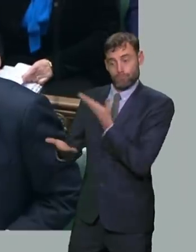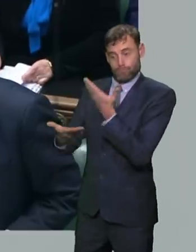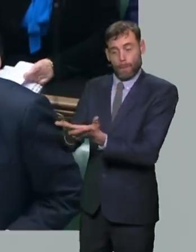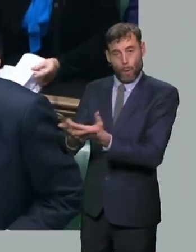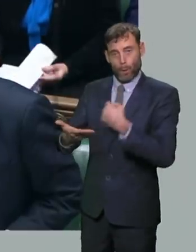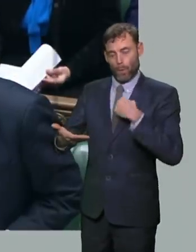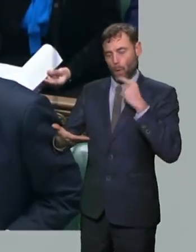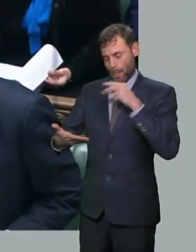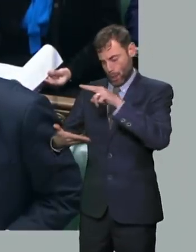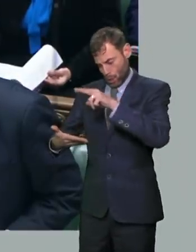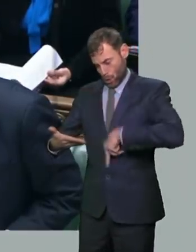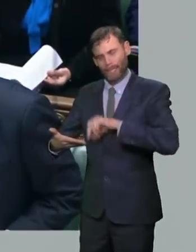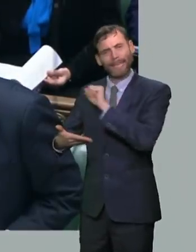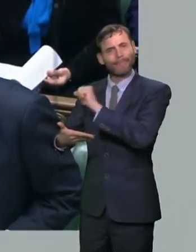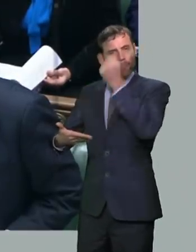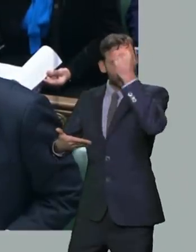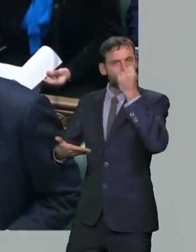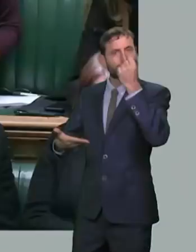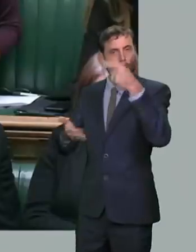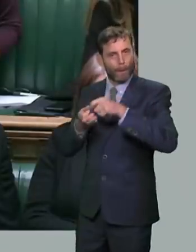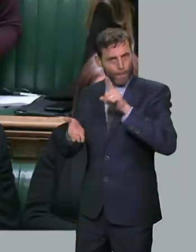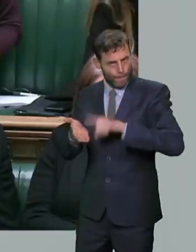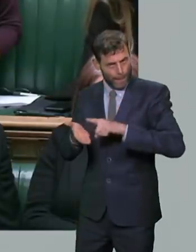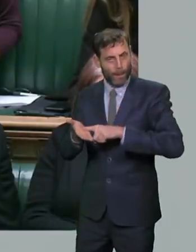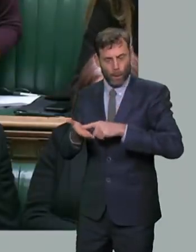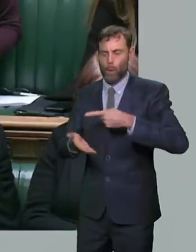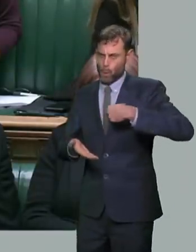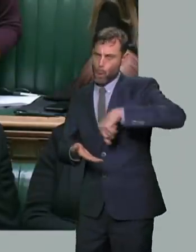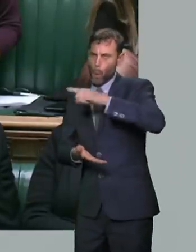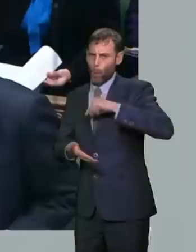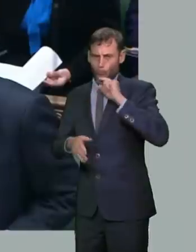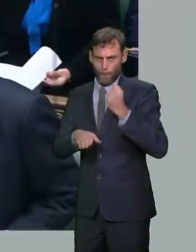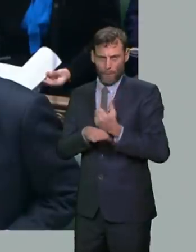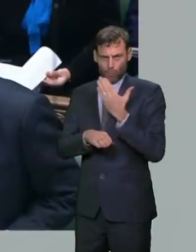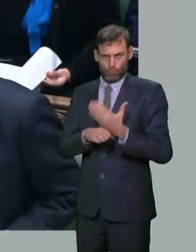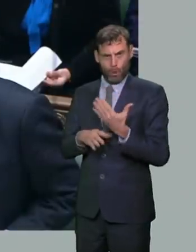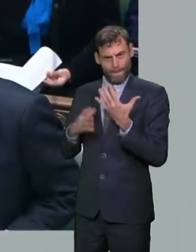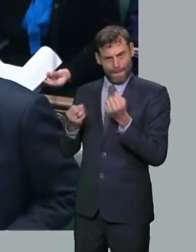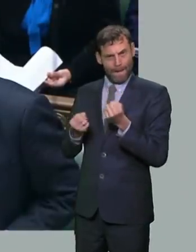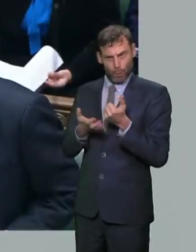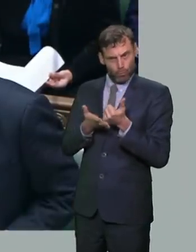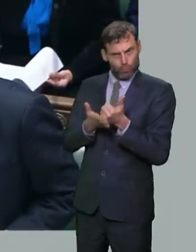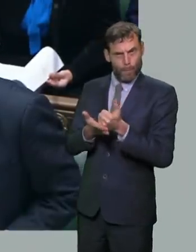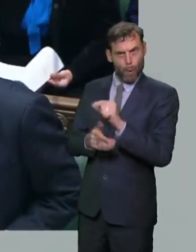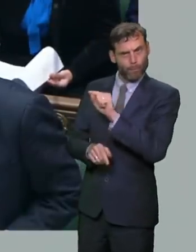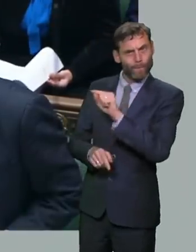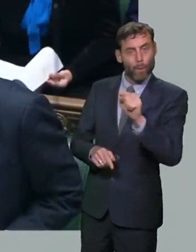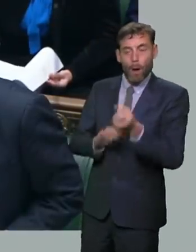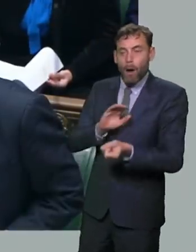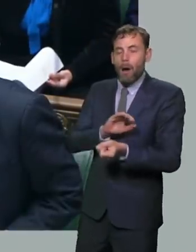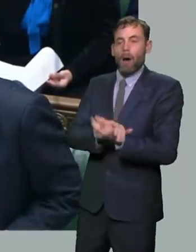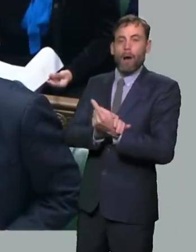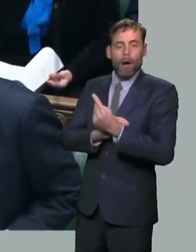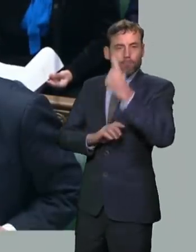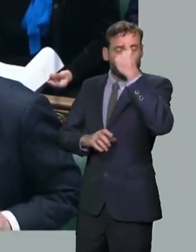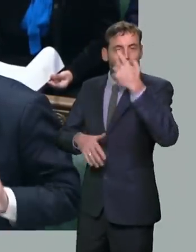proposed bill and working to ensure that people do get the support for the acquired brain injuries that they